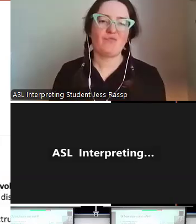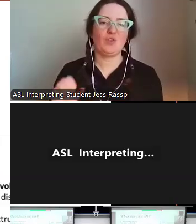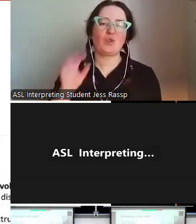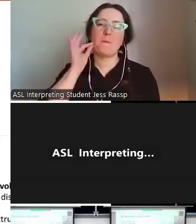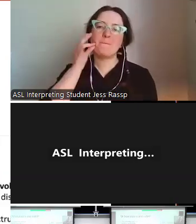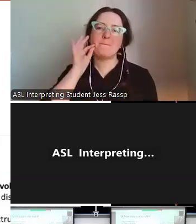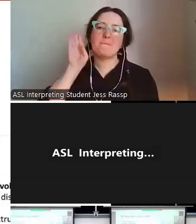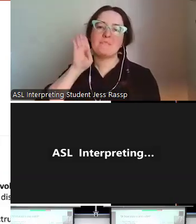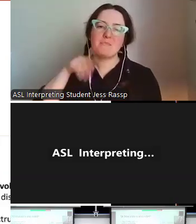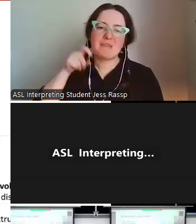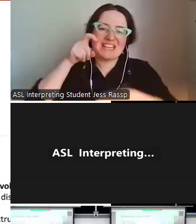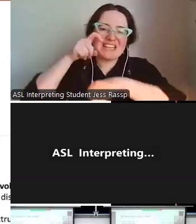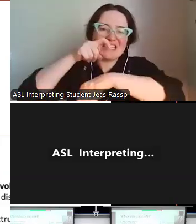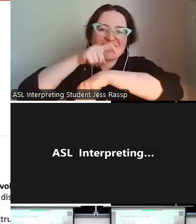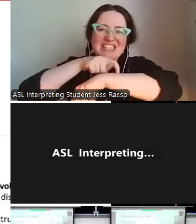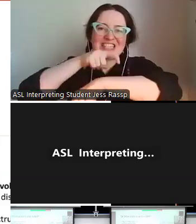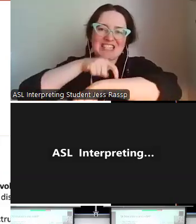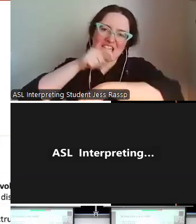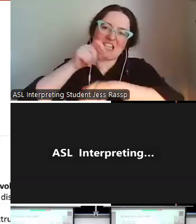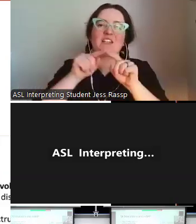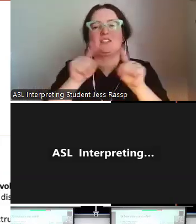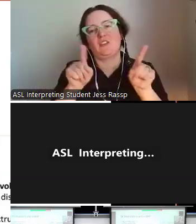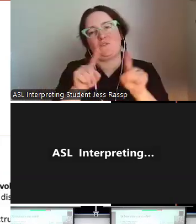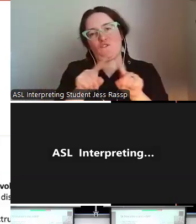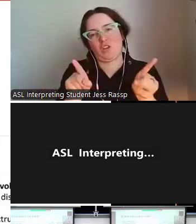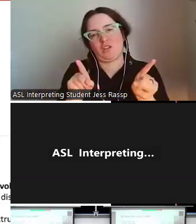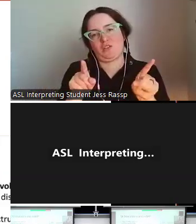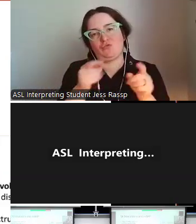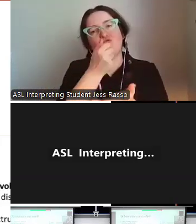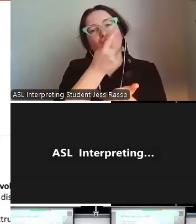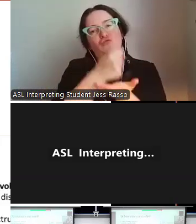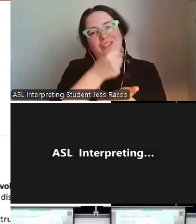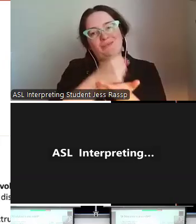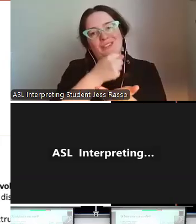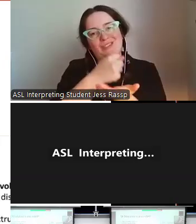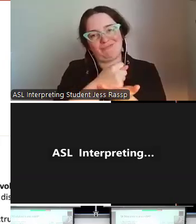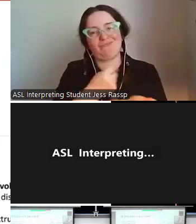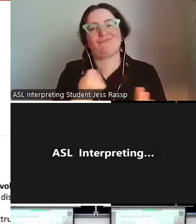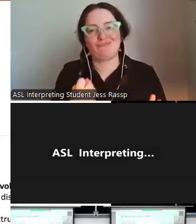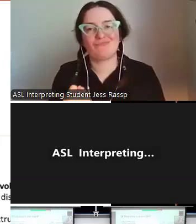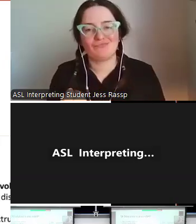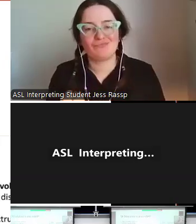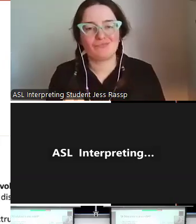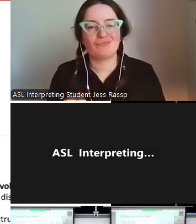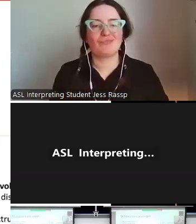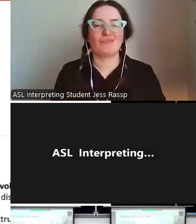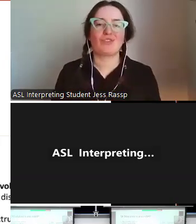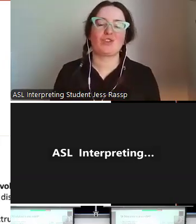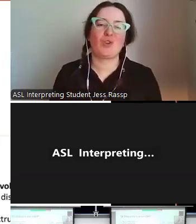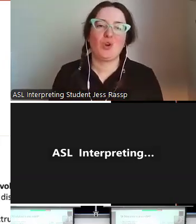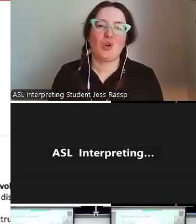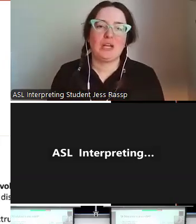they're decreasing purple. How this is, the blue is the normal, purple is decreasing SK